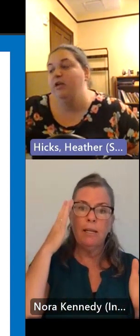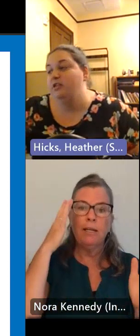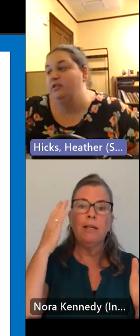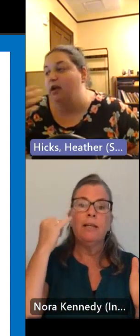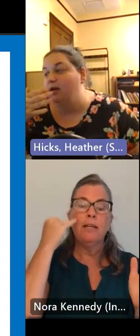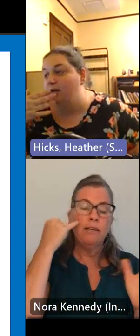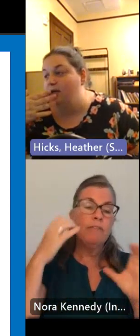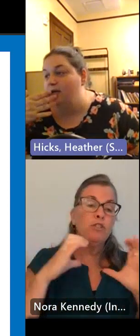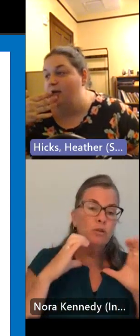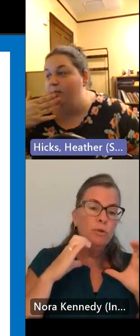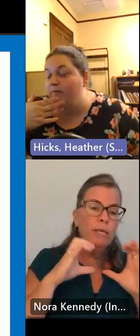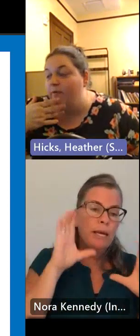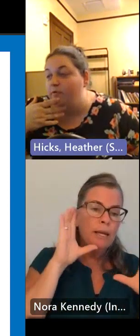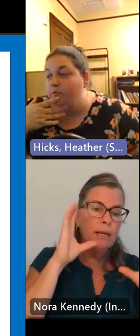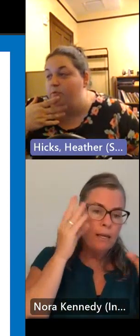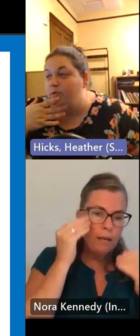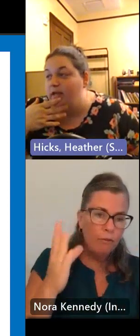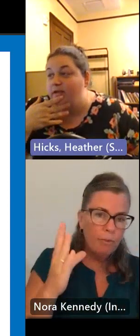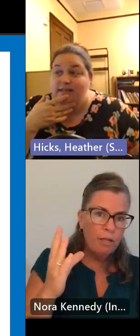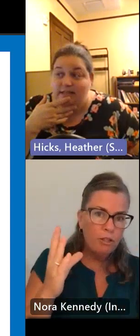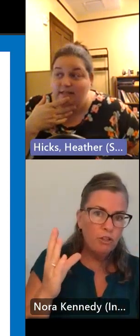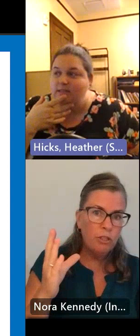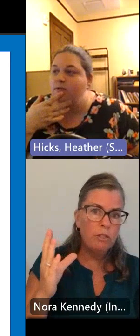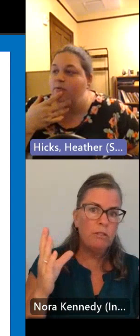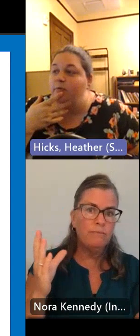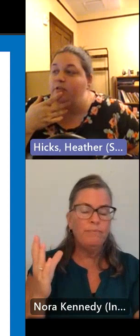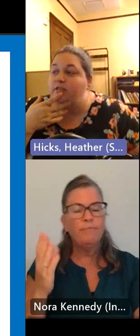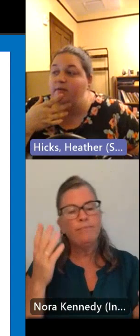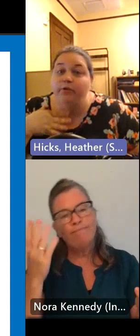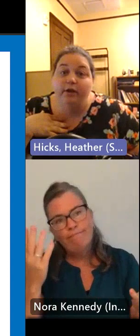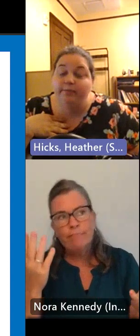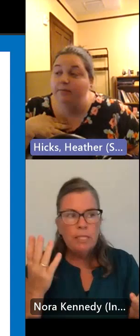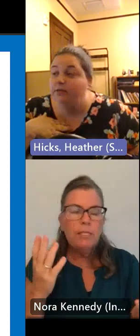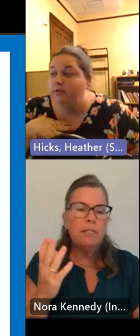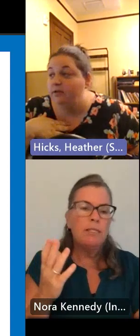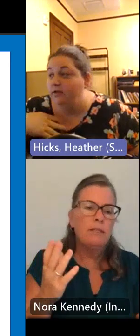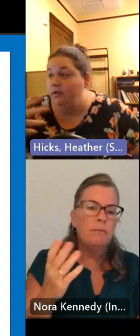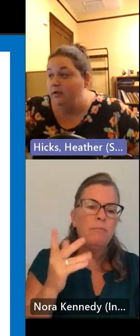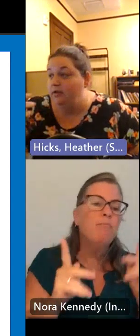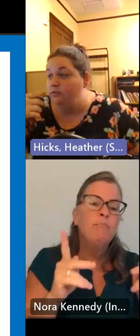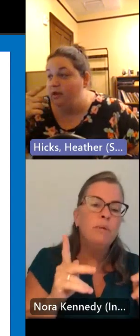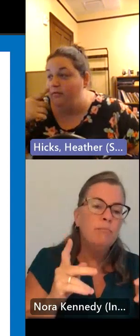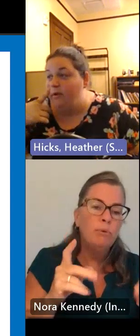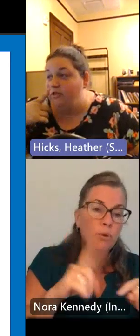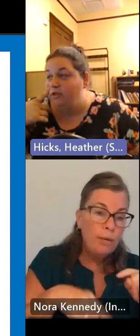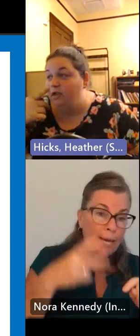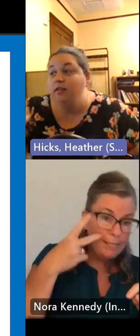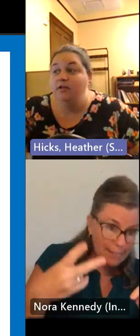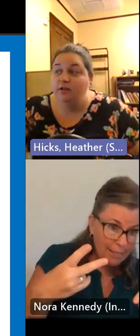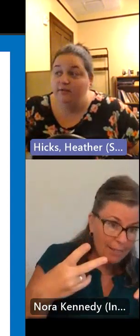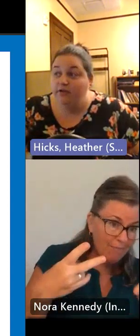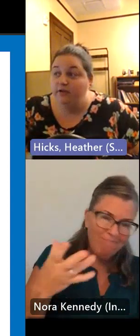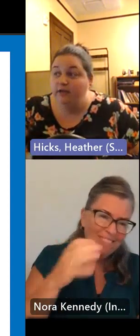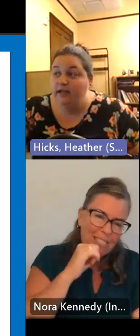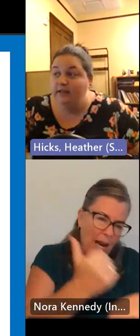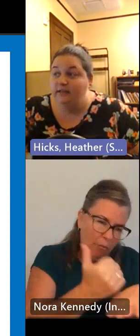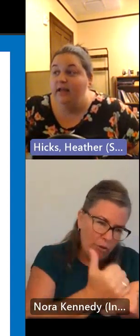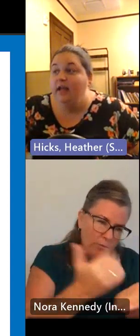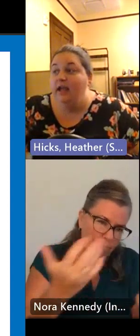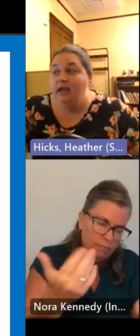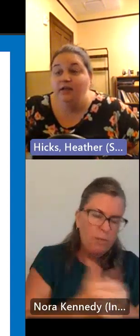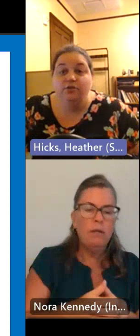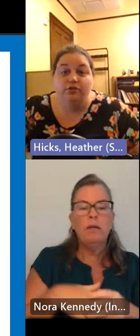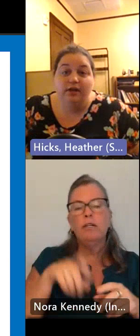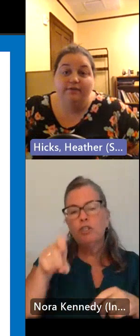communicating information, it's not folks who cannot see it or perceive it will not be able to consume that information. They should have alternate